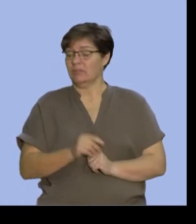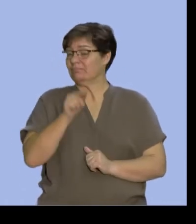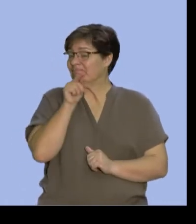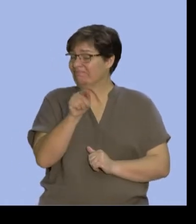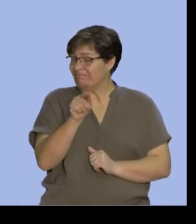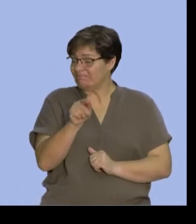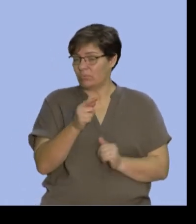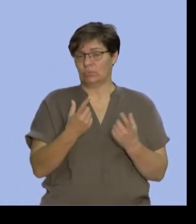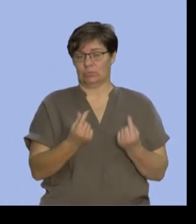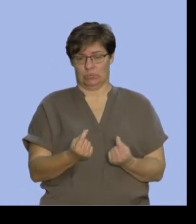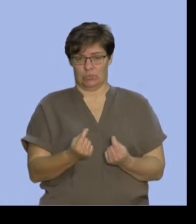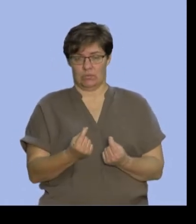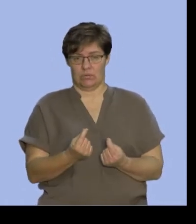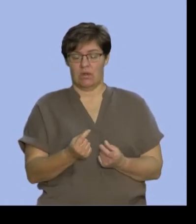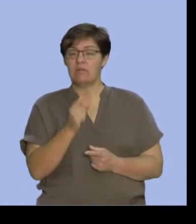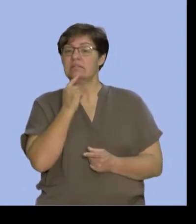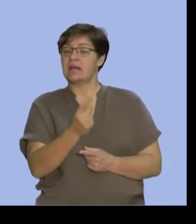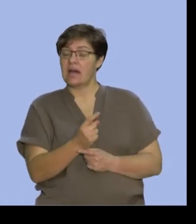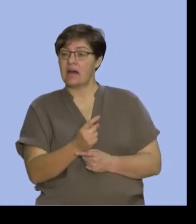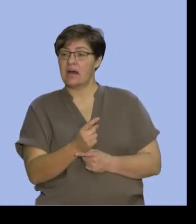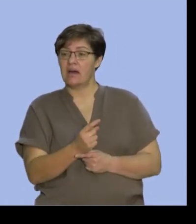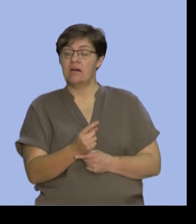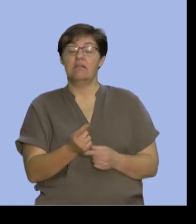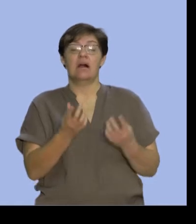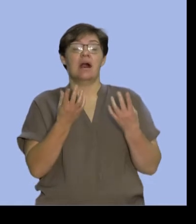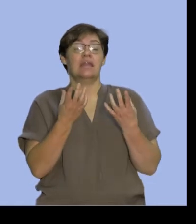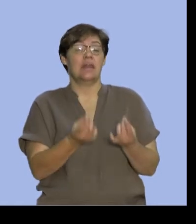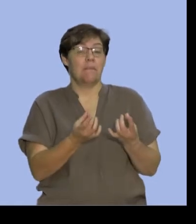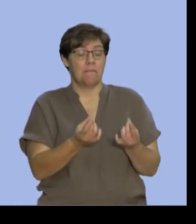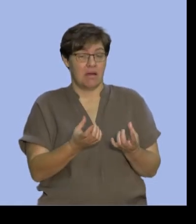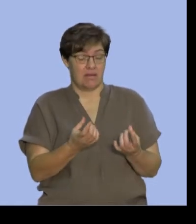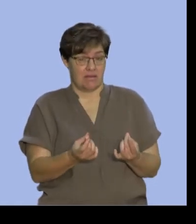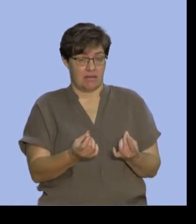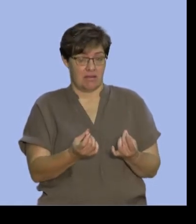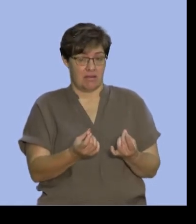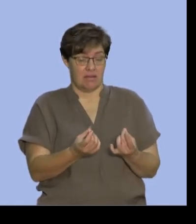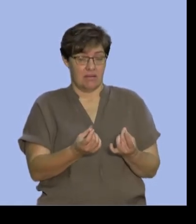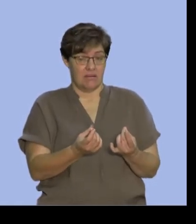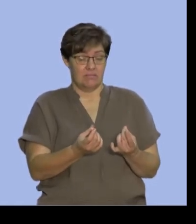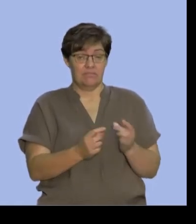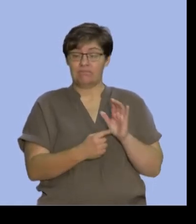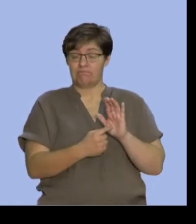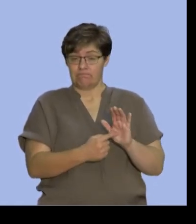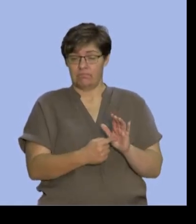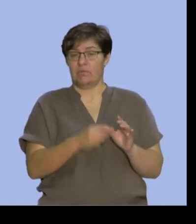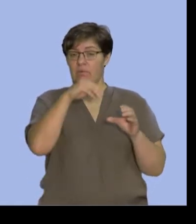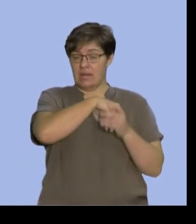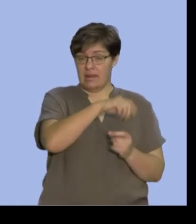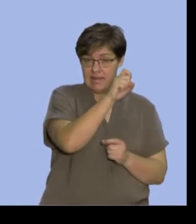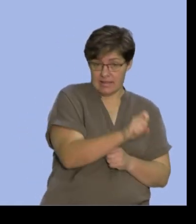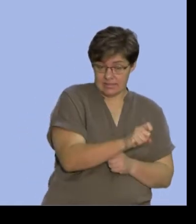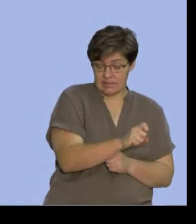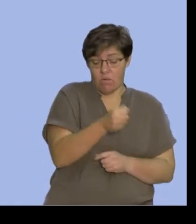what we're doing when we ask for the number of elements in X or